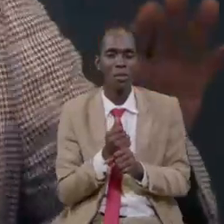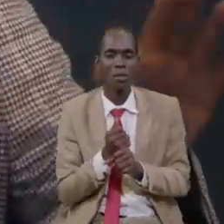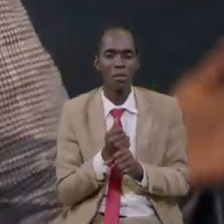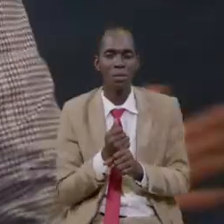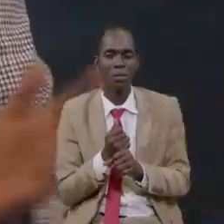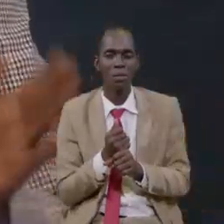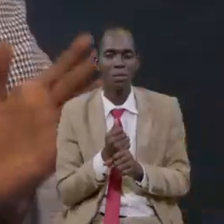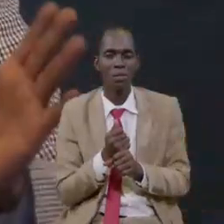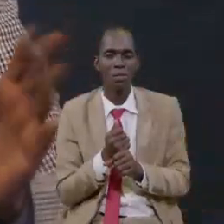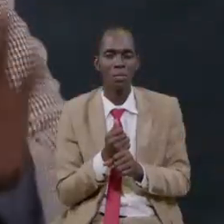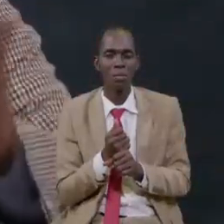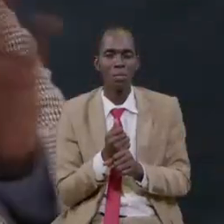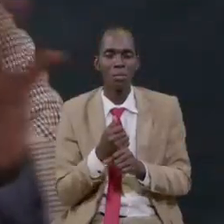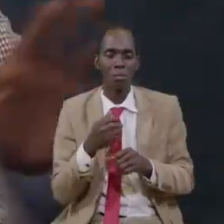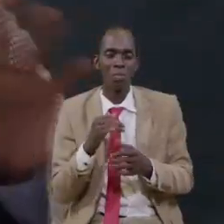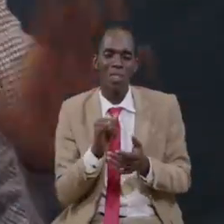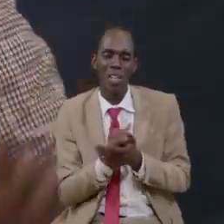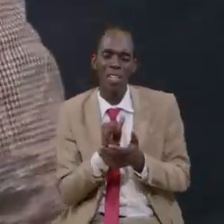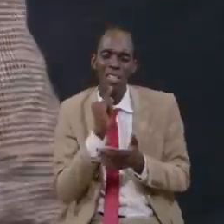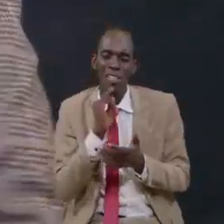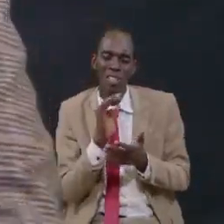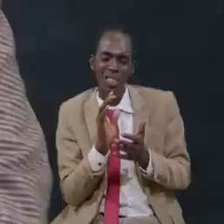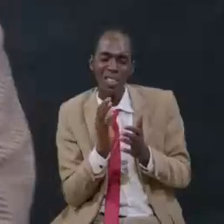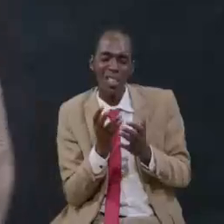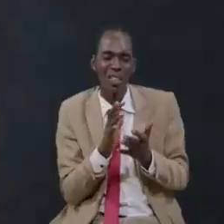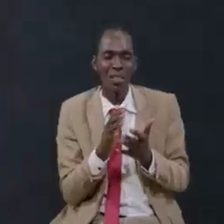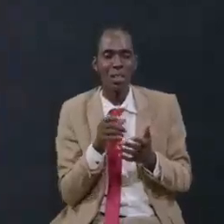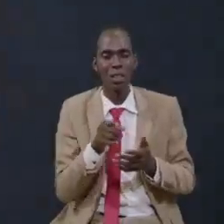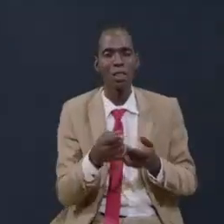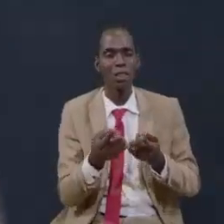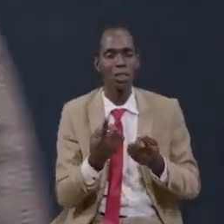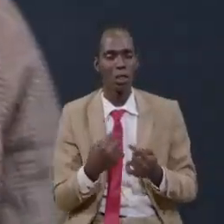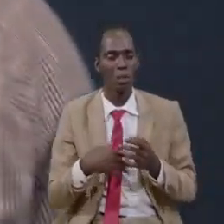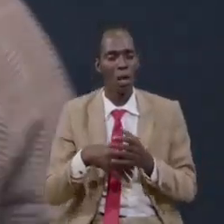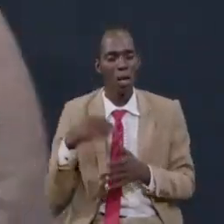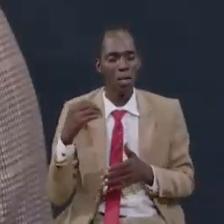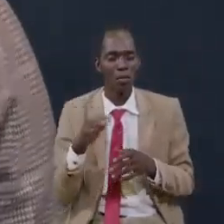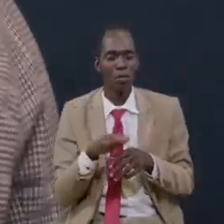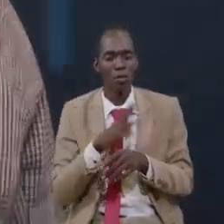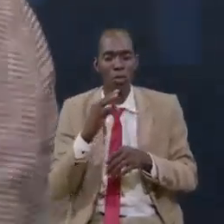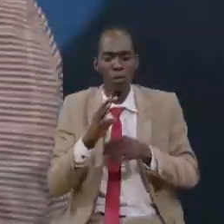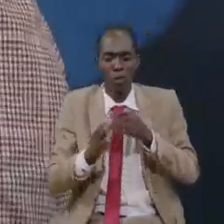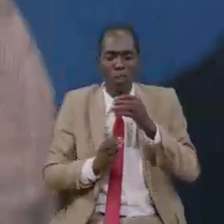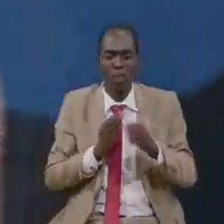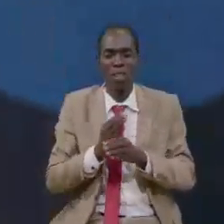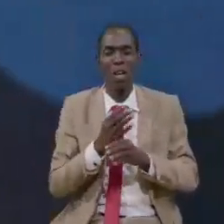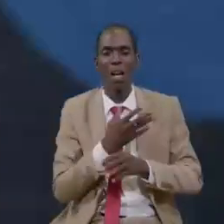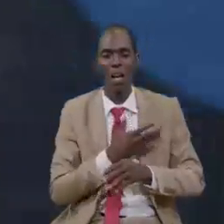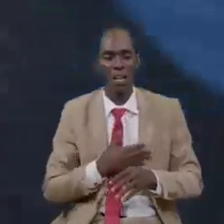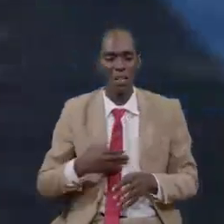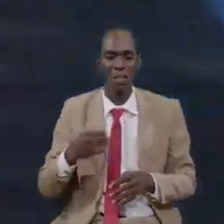like she came out biologically and held her breast and